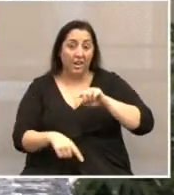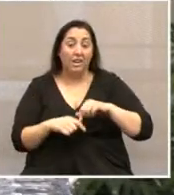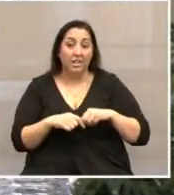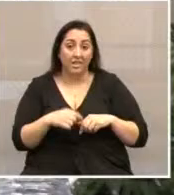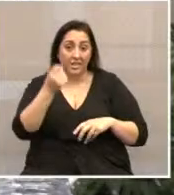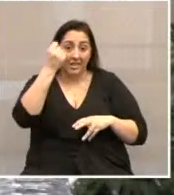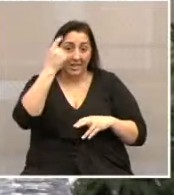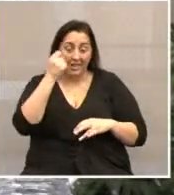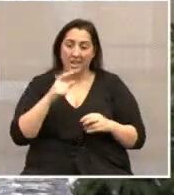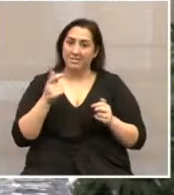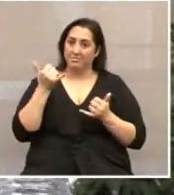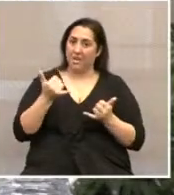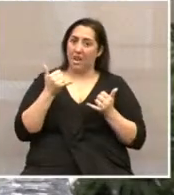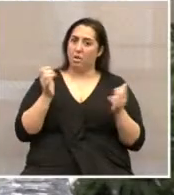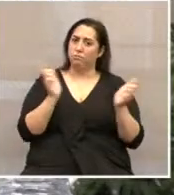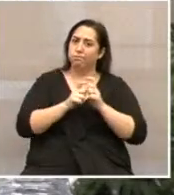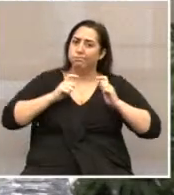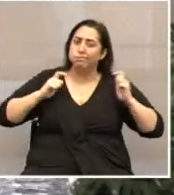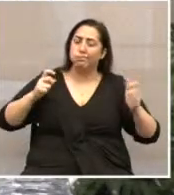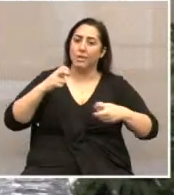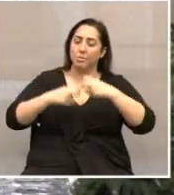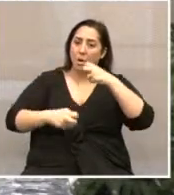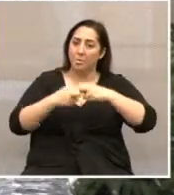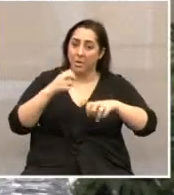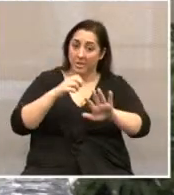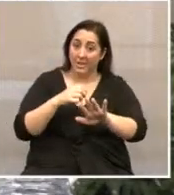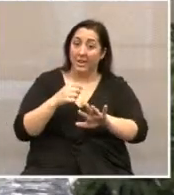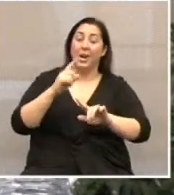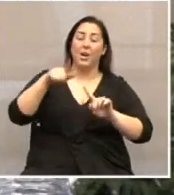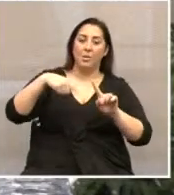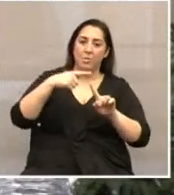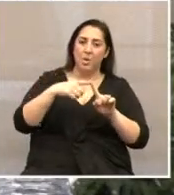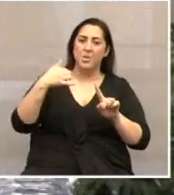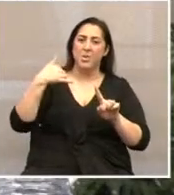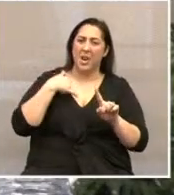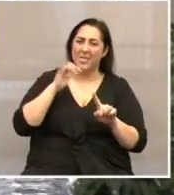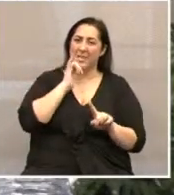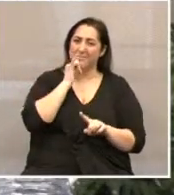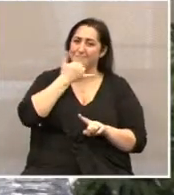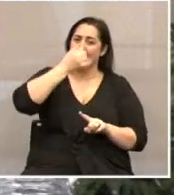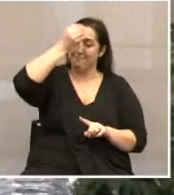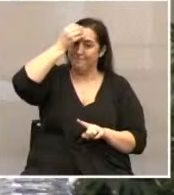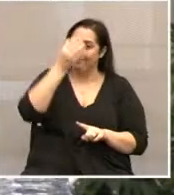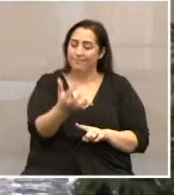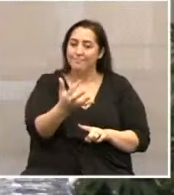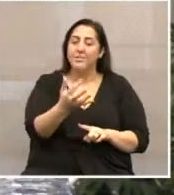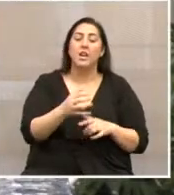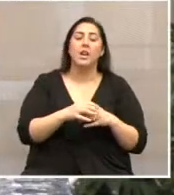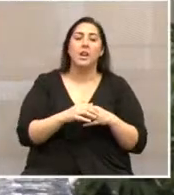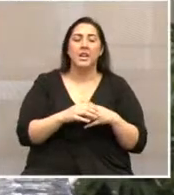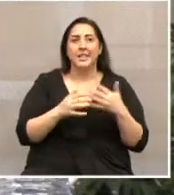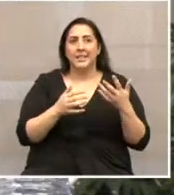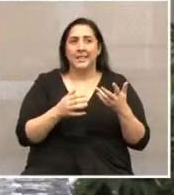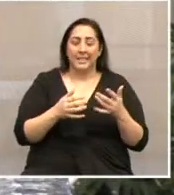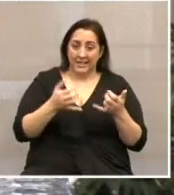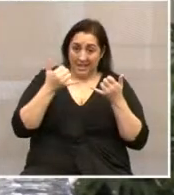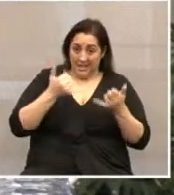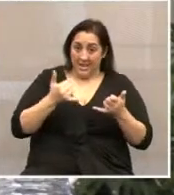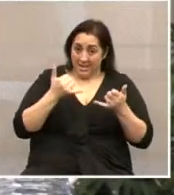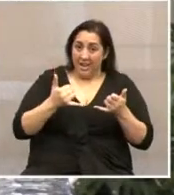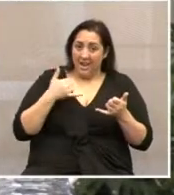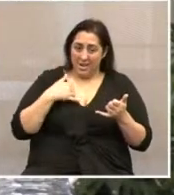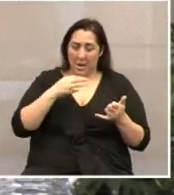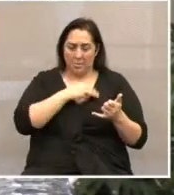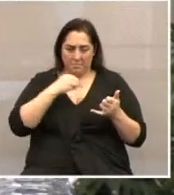the biggest problem that we have is that when you have those misinformation, now you have members